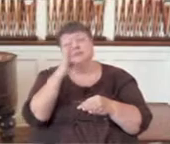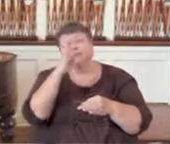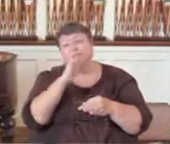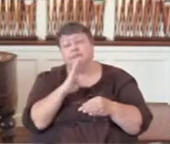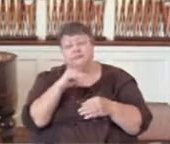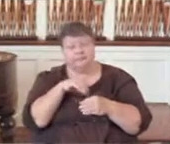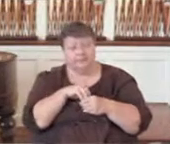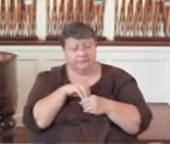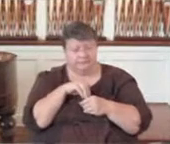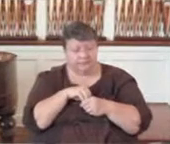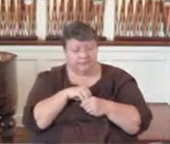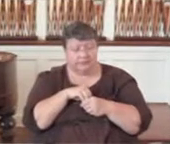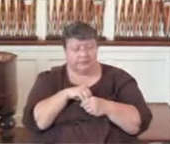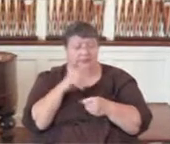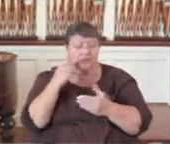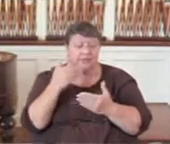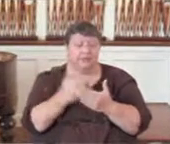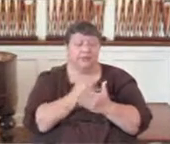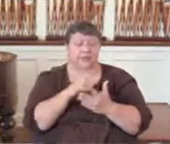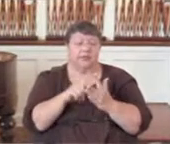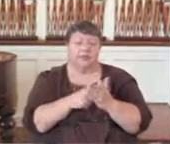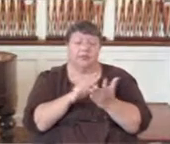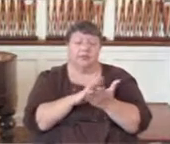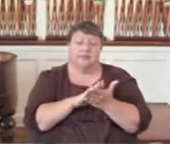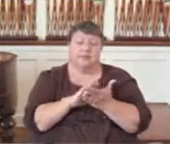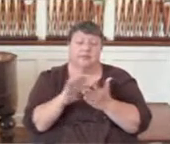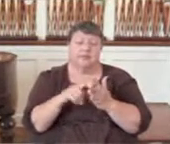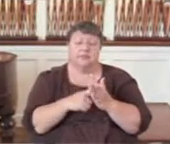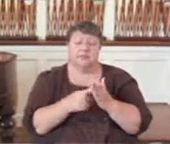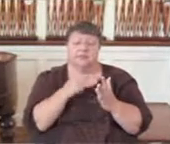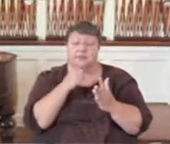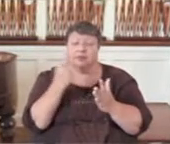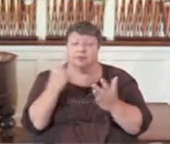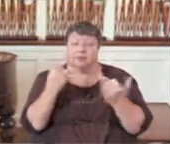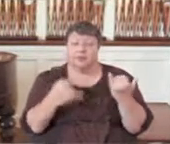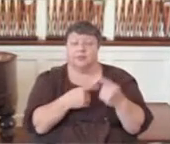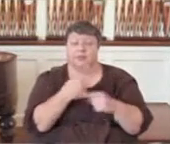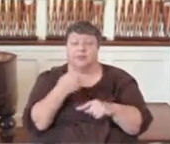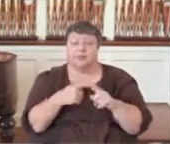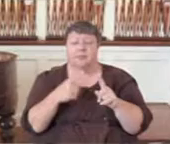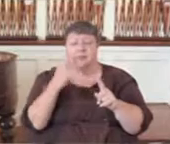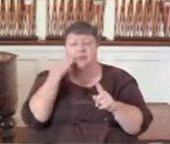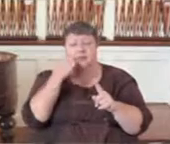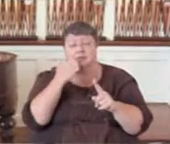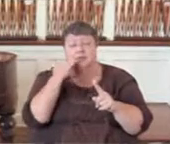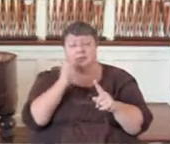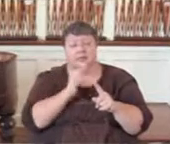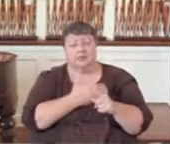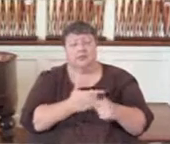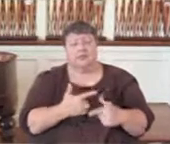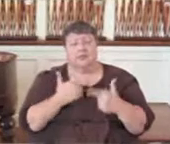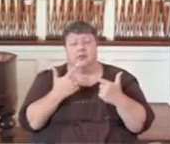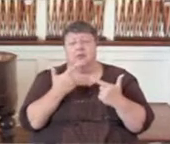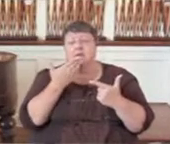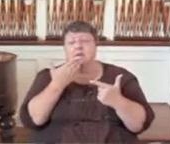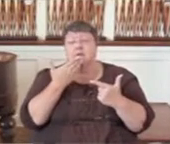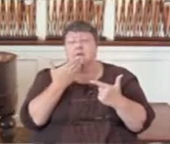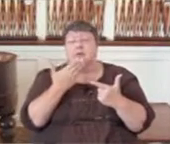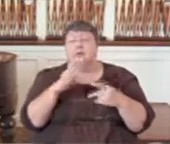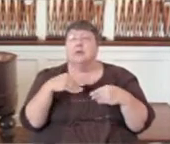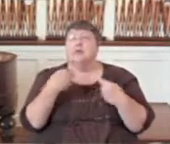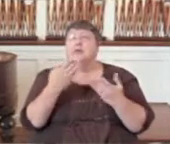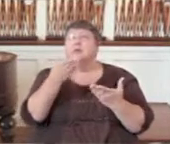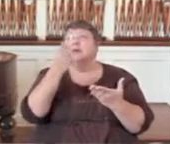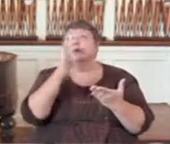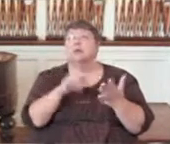God on the inside, for a fresh start, a clean start, not just today, but every single day of our lives. Thanks be to God